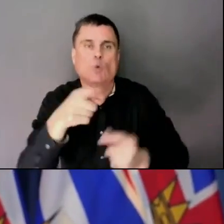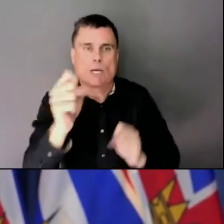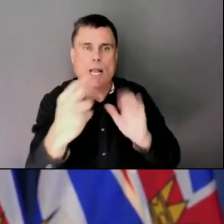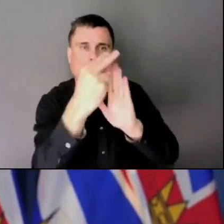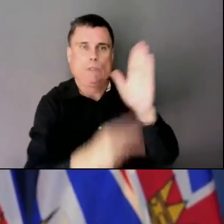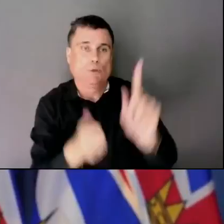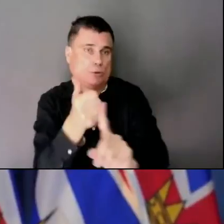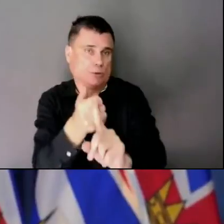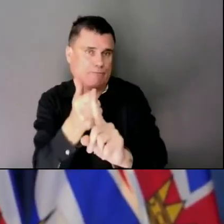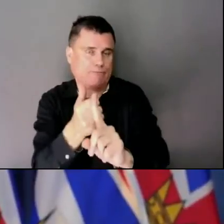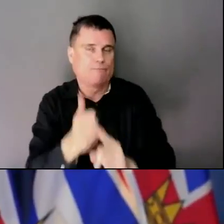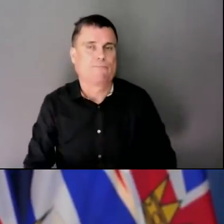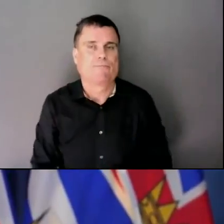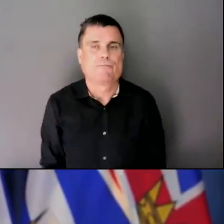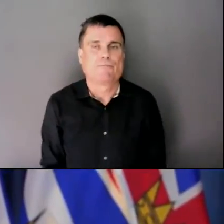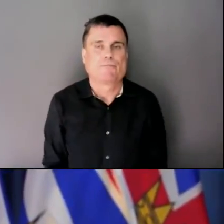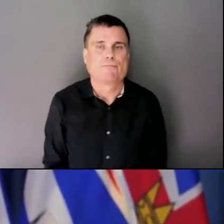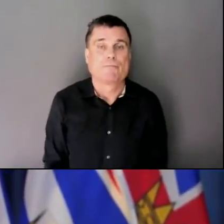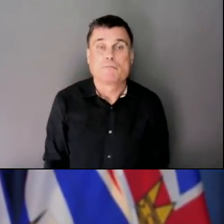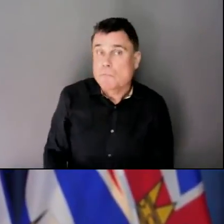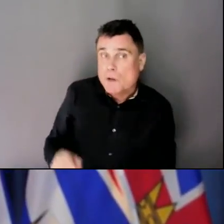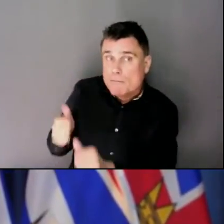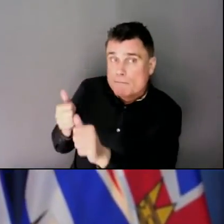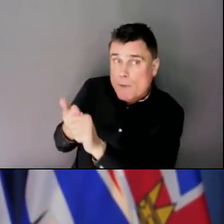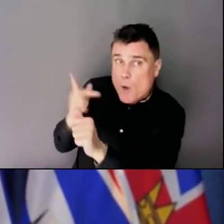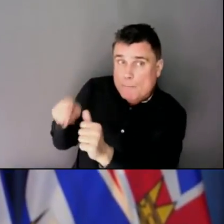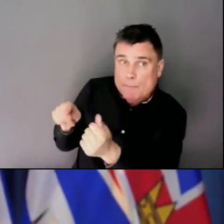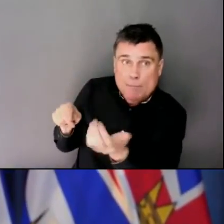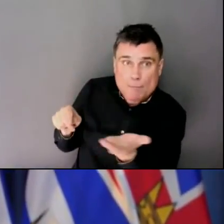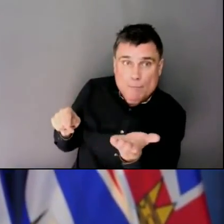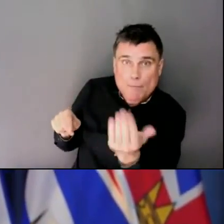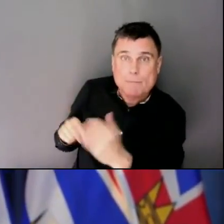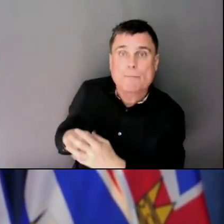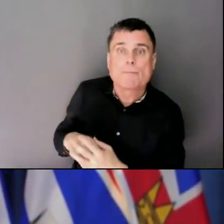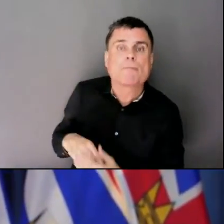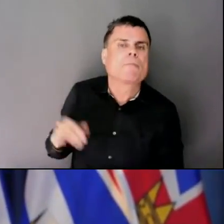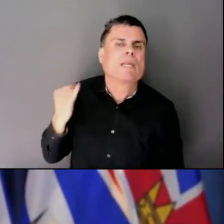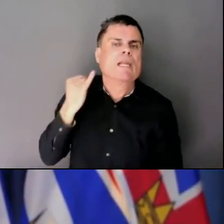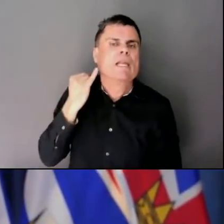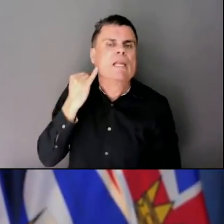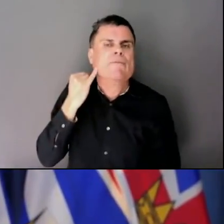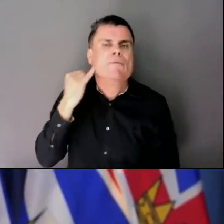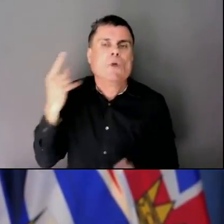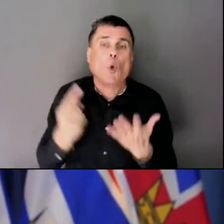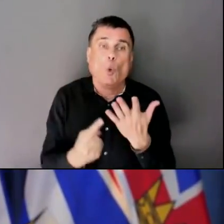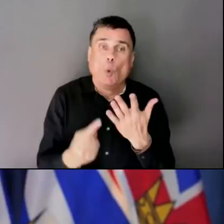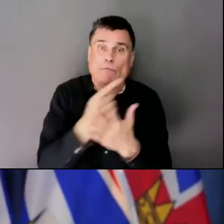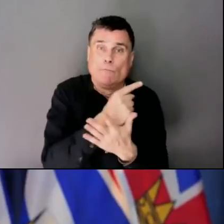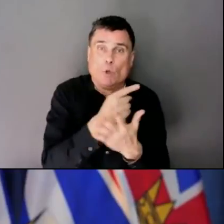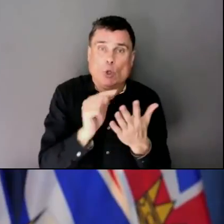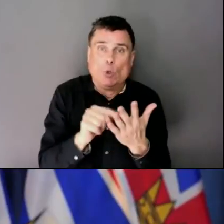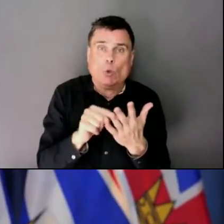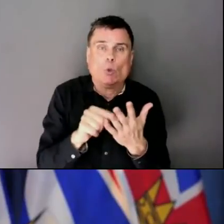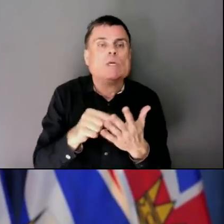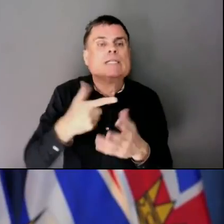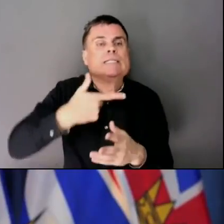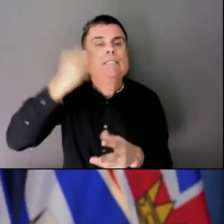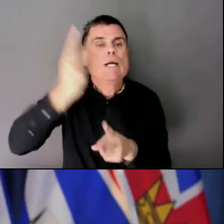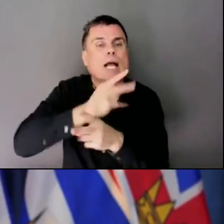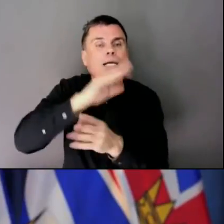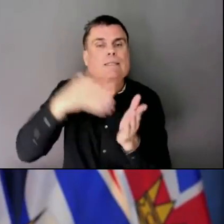Why wasn't the you know, if it's not a review, then, you know, what would you call it? And I guess the question again, why